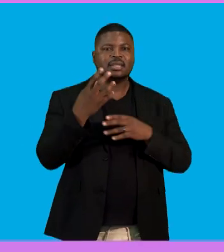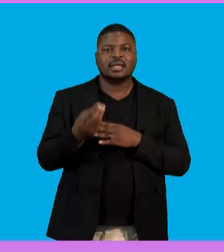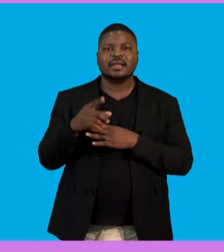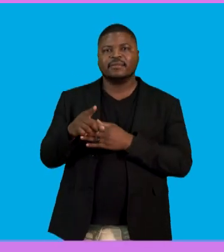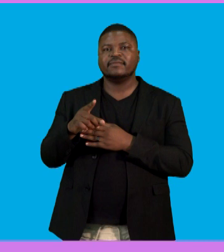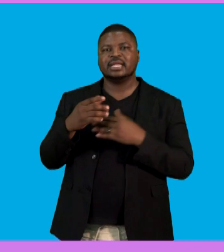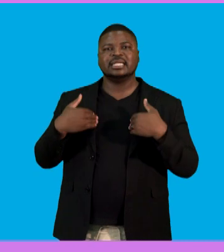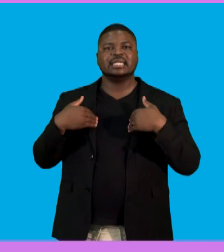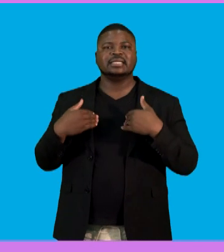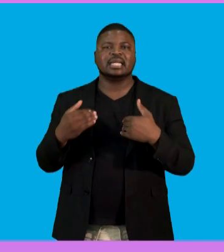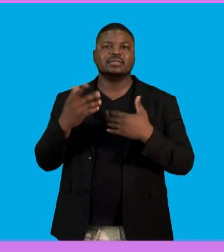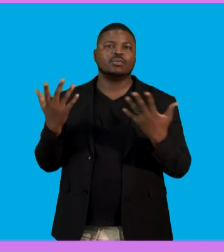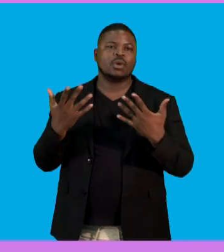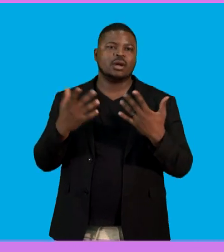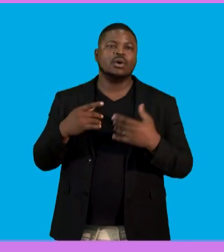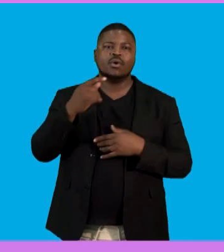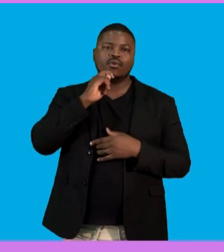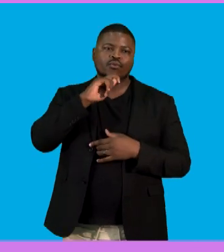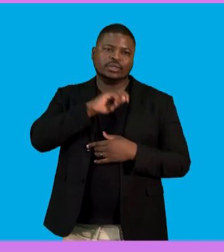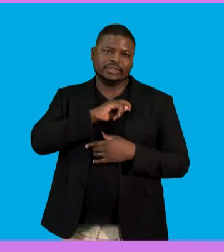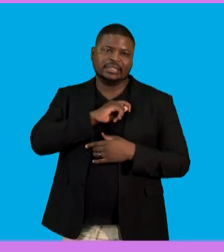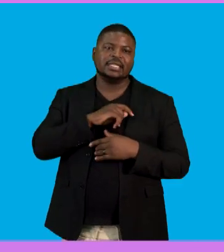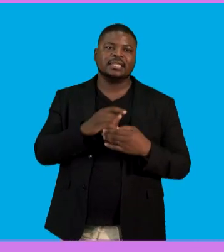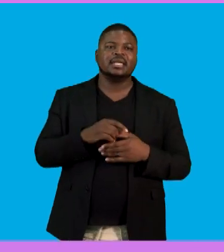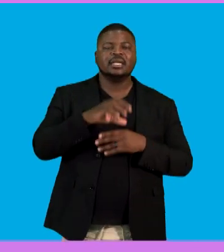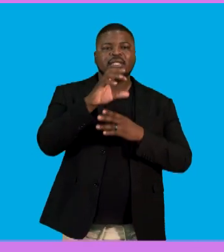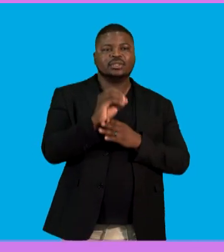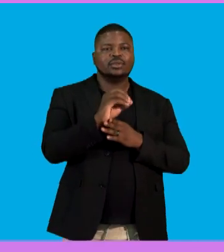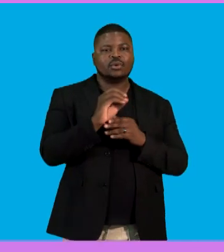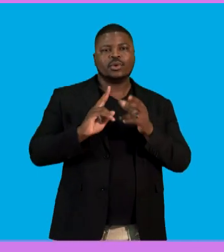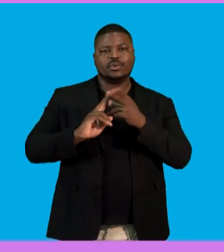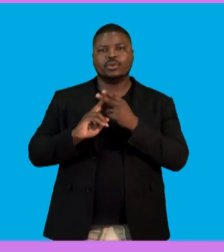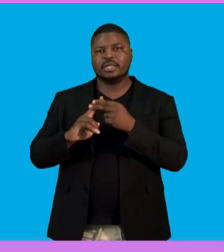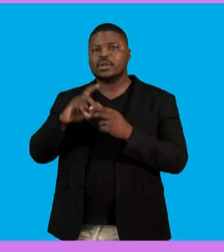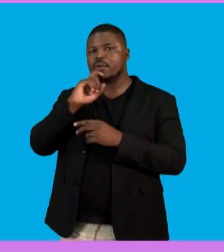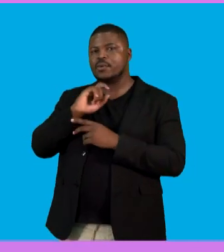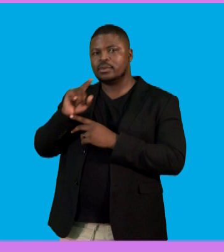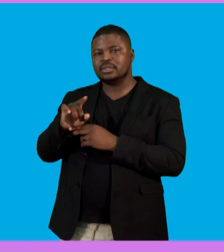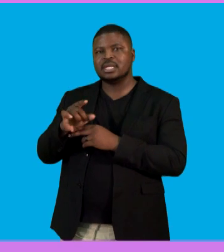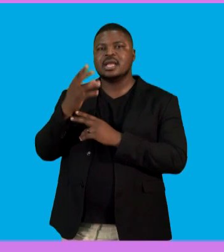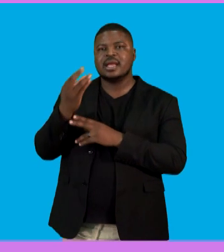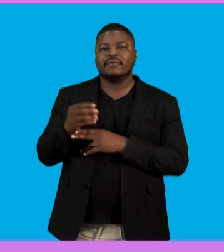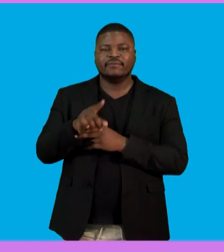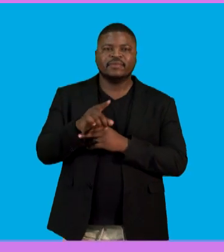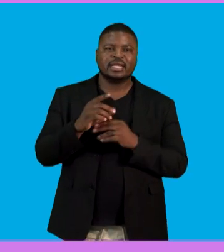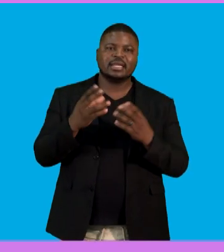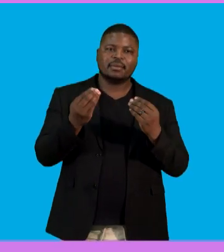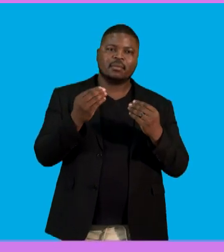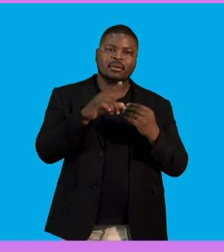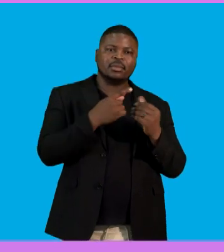see it by it starting from the origin, meaning for 0 units used, there's 0 amount of money that is going to be